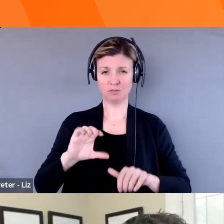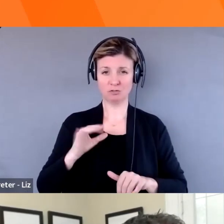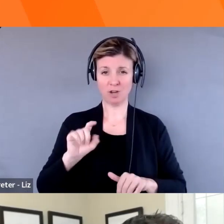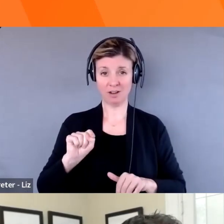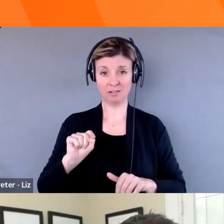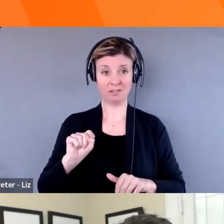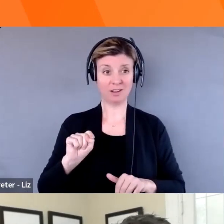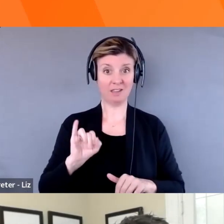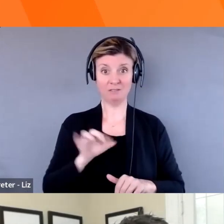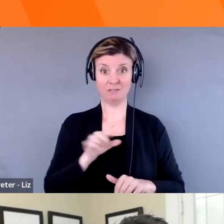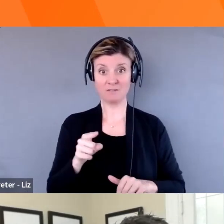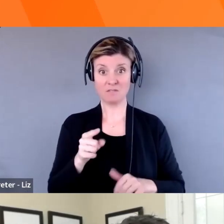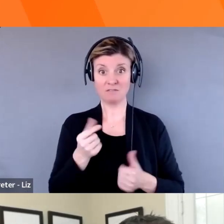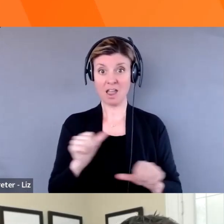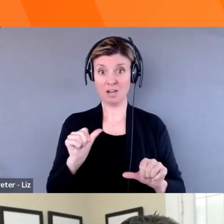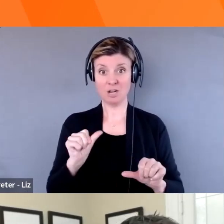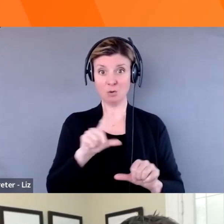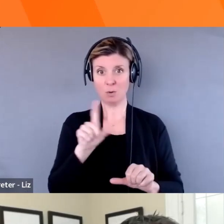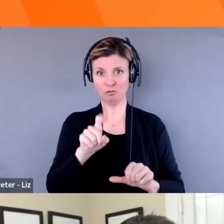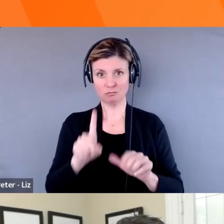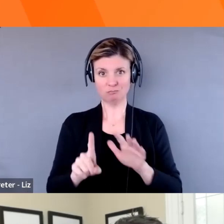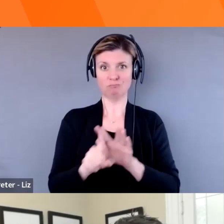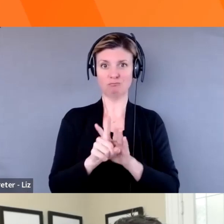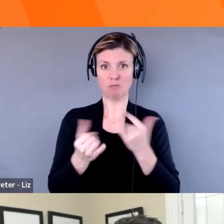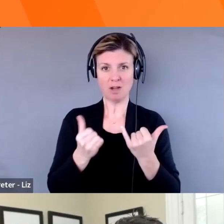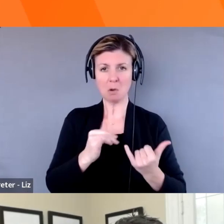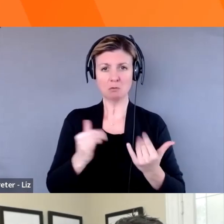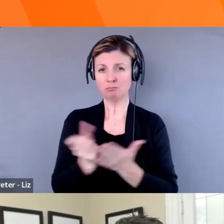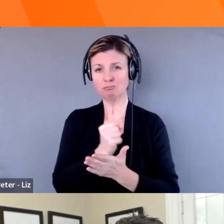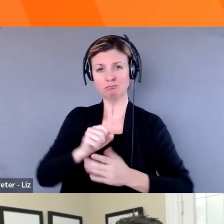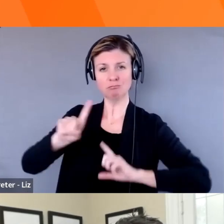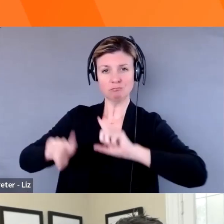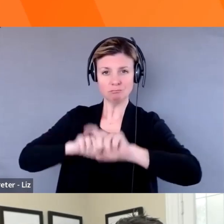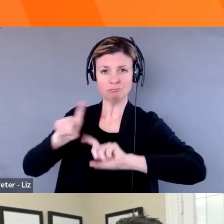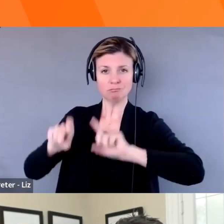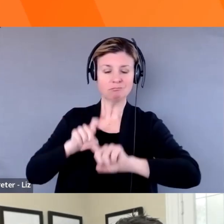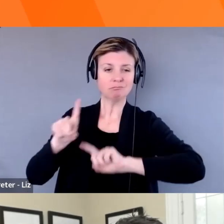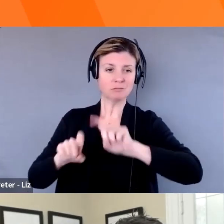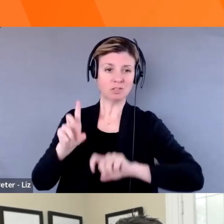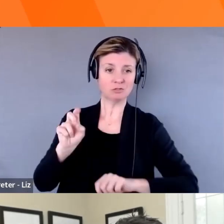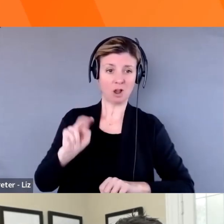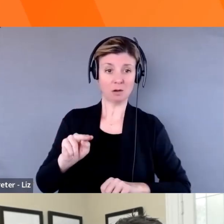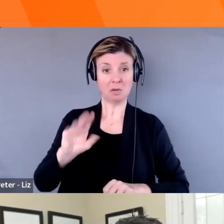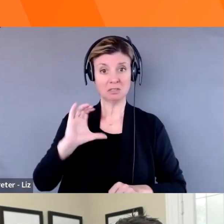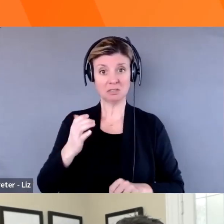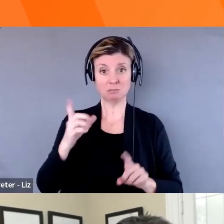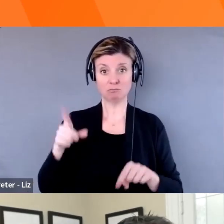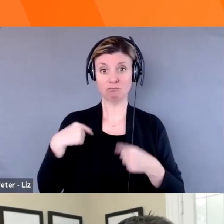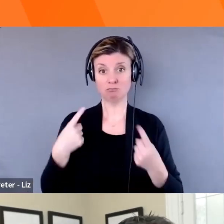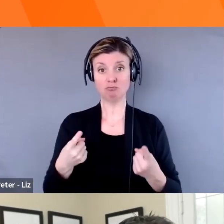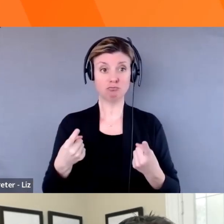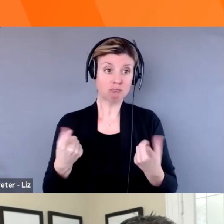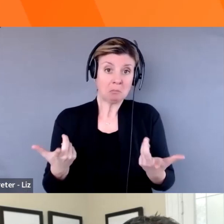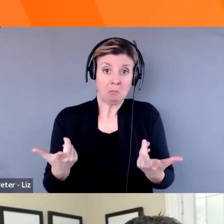questions quickly, I think we can take a couple of those. But not a whole lot came in the chat throughout the presentation. I